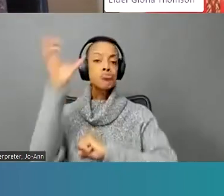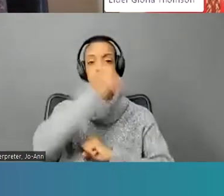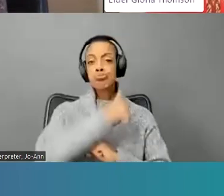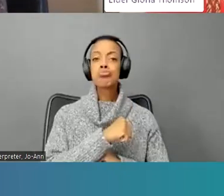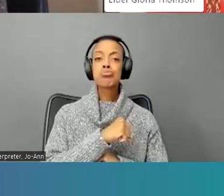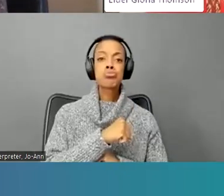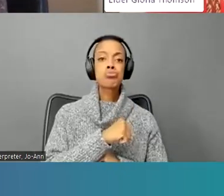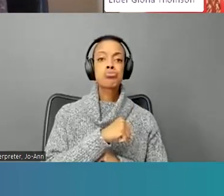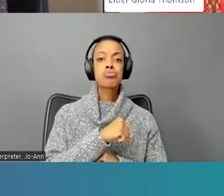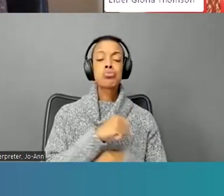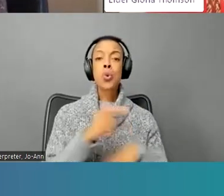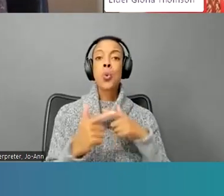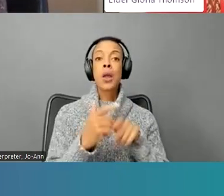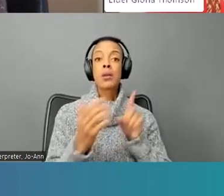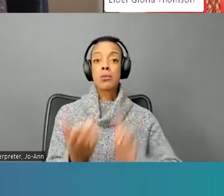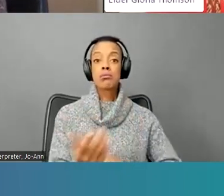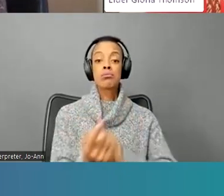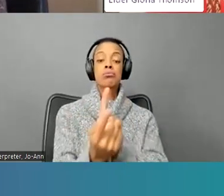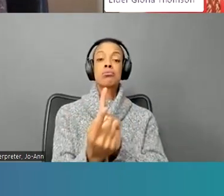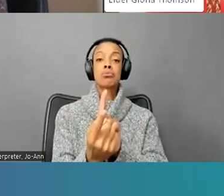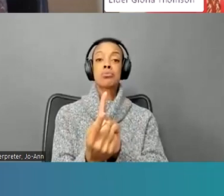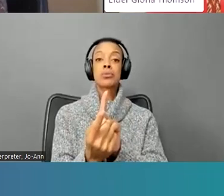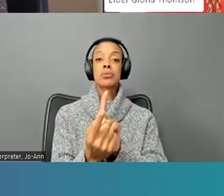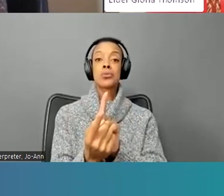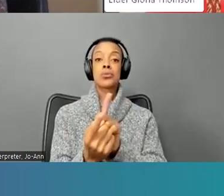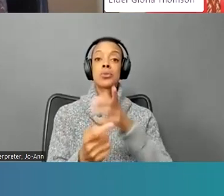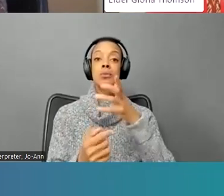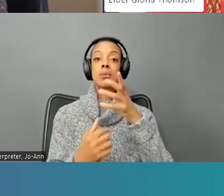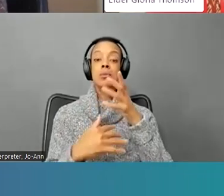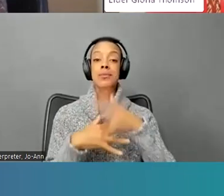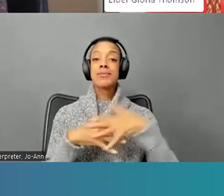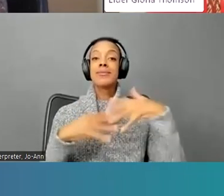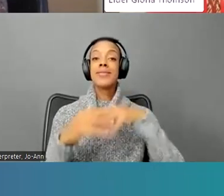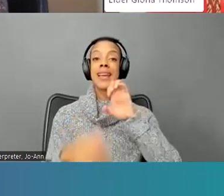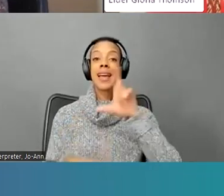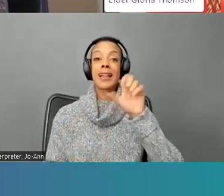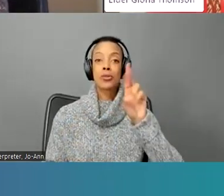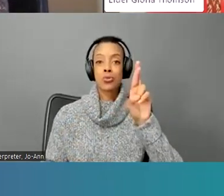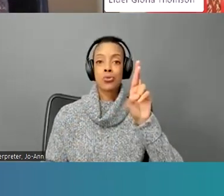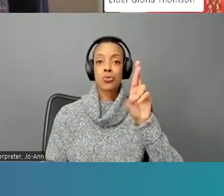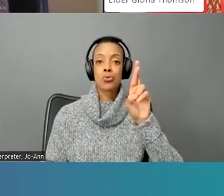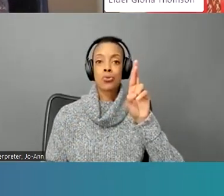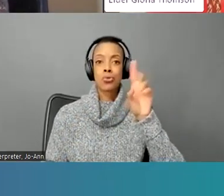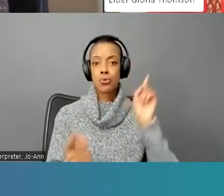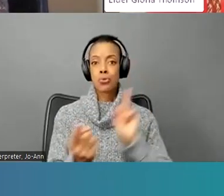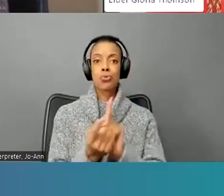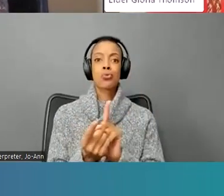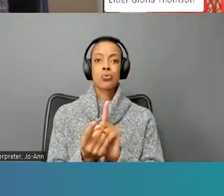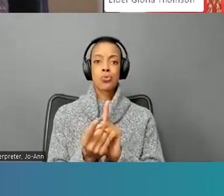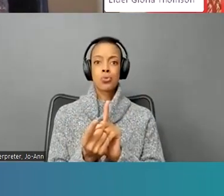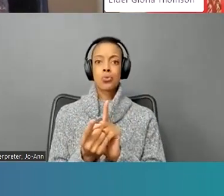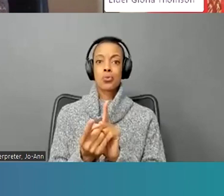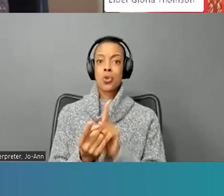an Aboriginal elder, you assumed that you were entitled to give